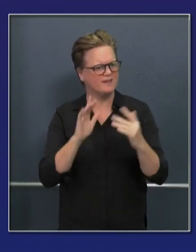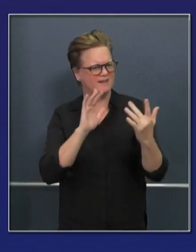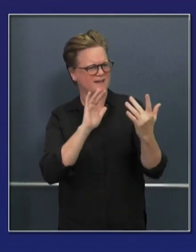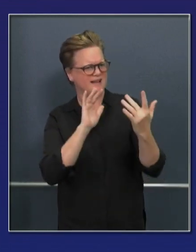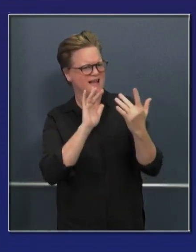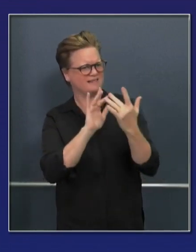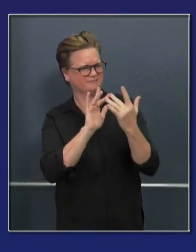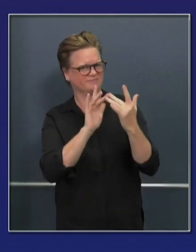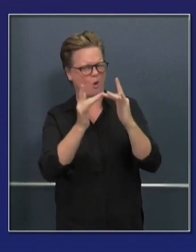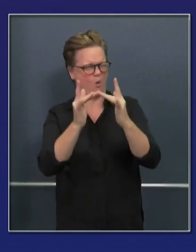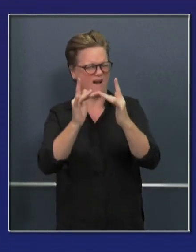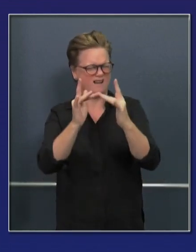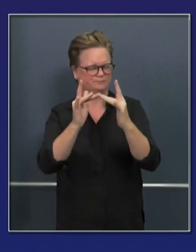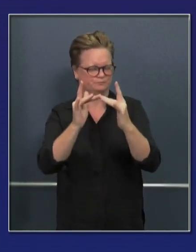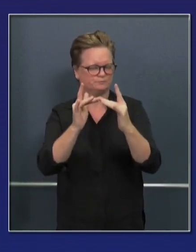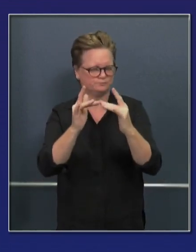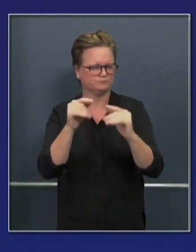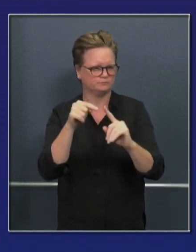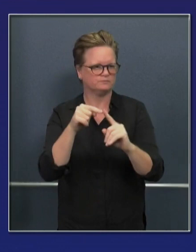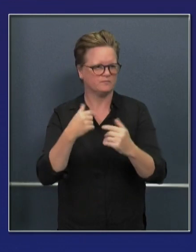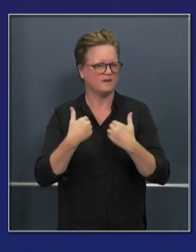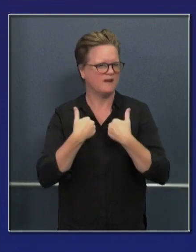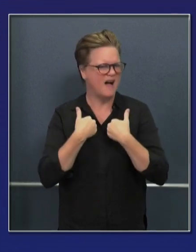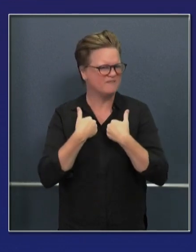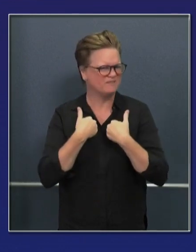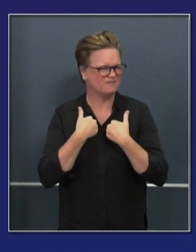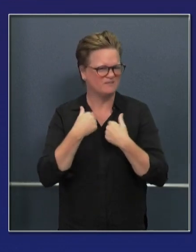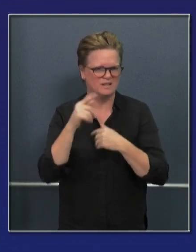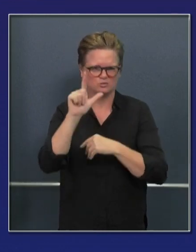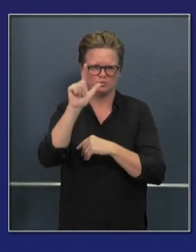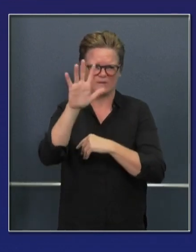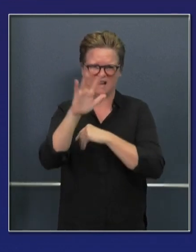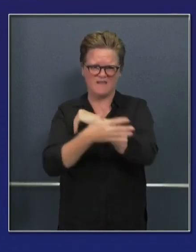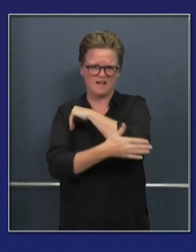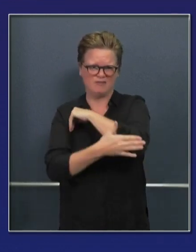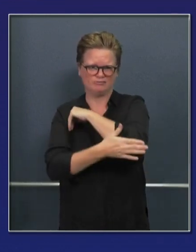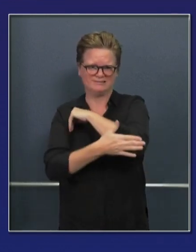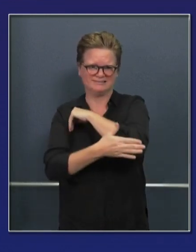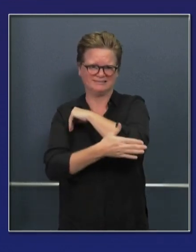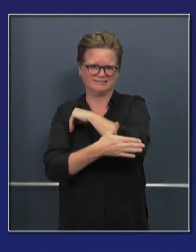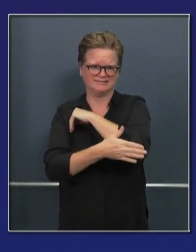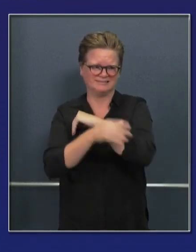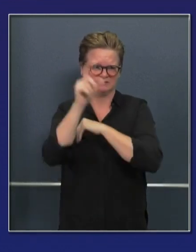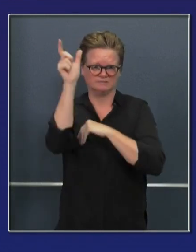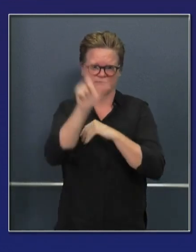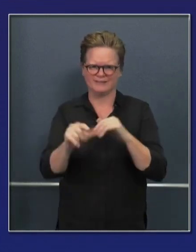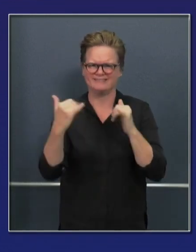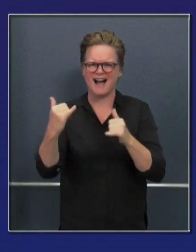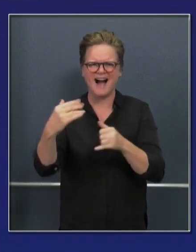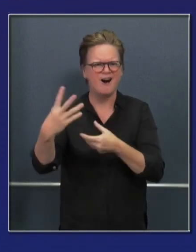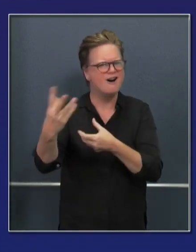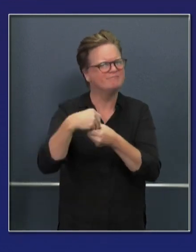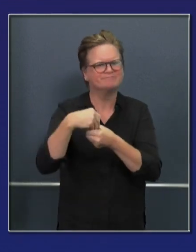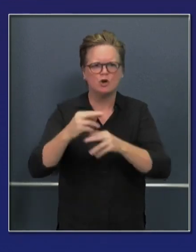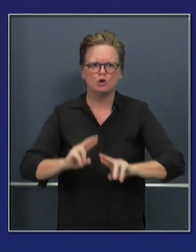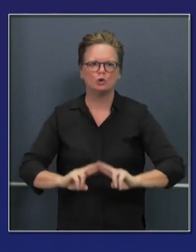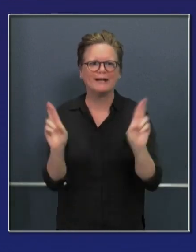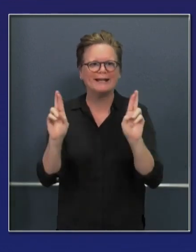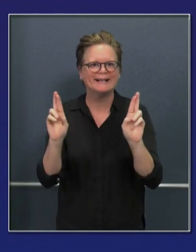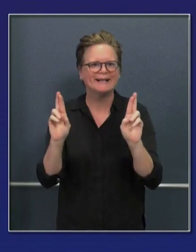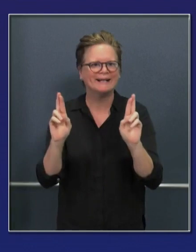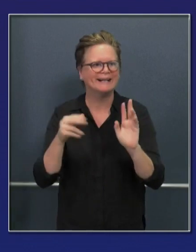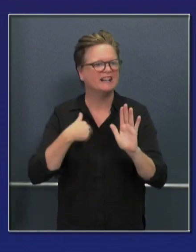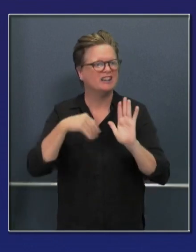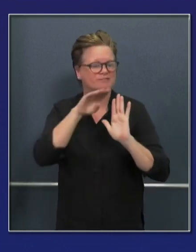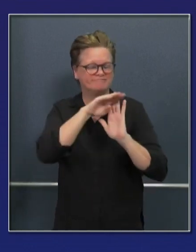come onto our platform, our tracing and tracking platform. 32 are in the process of coming online. So you have